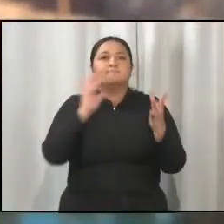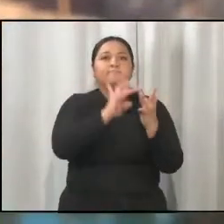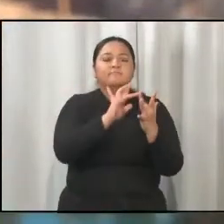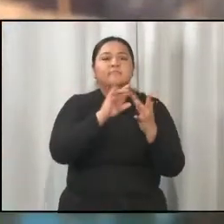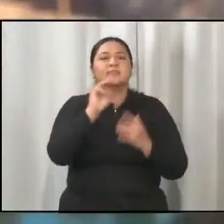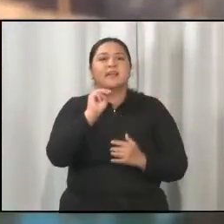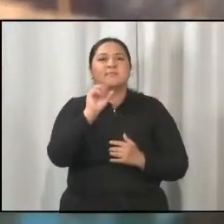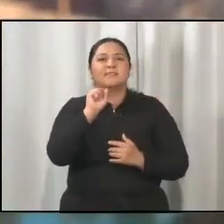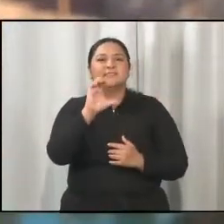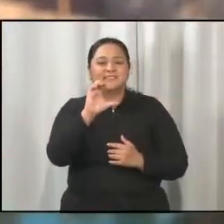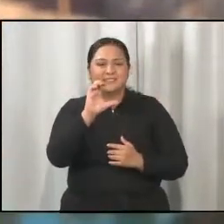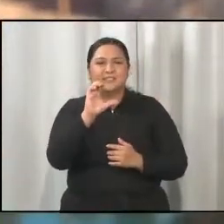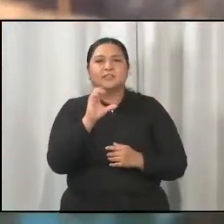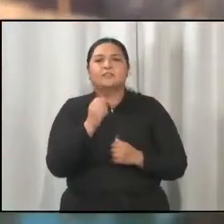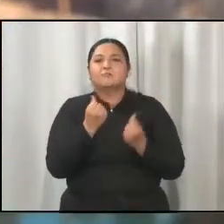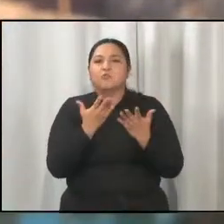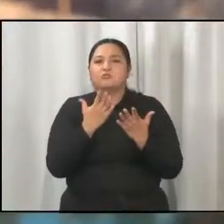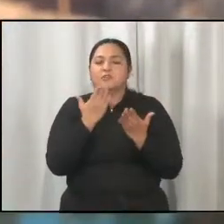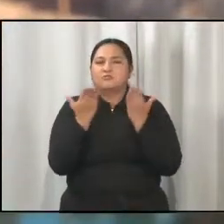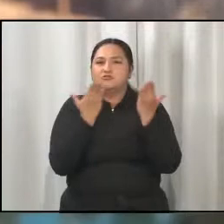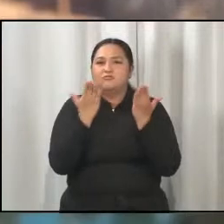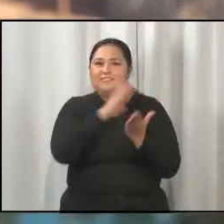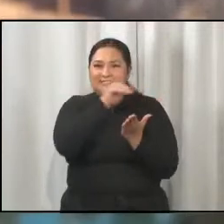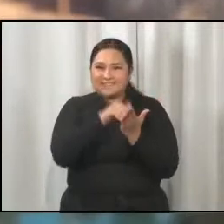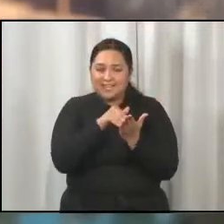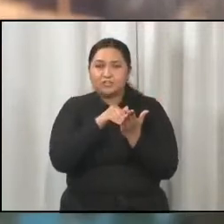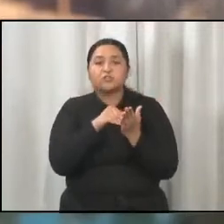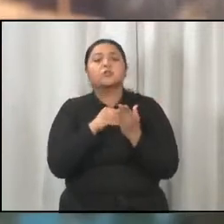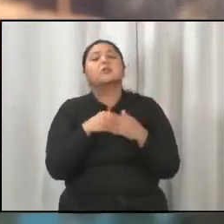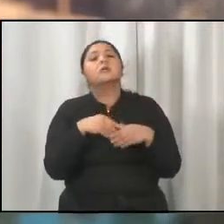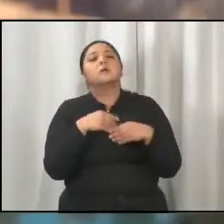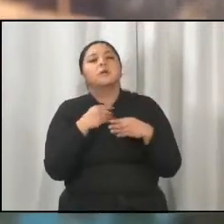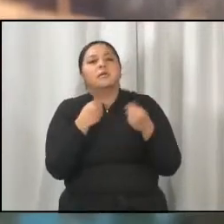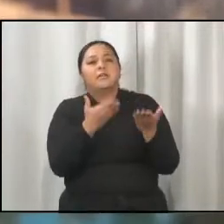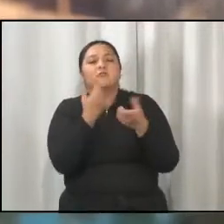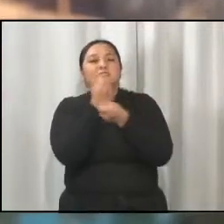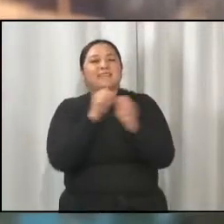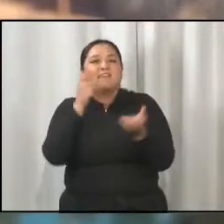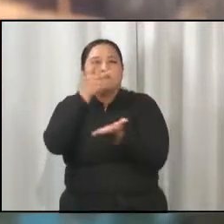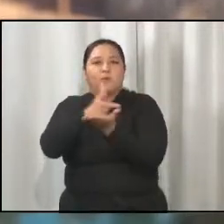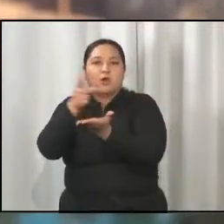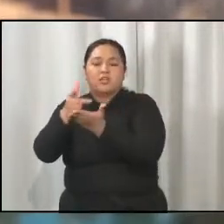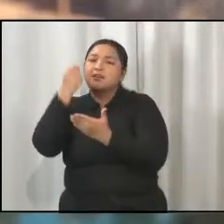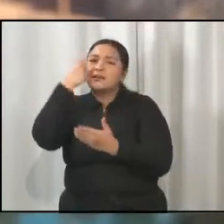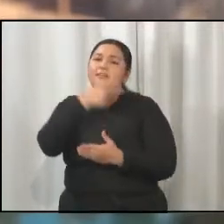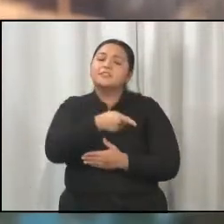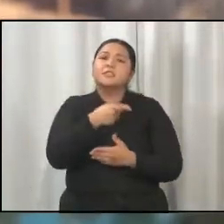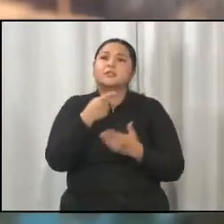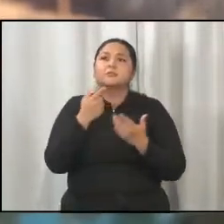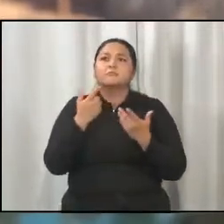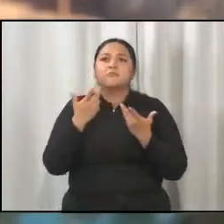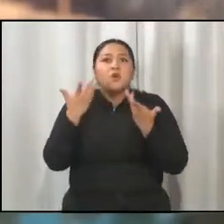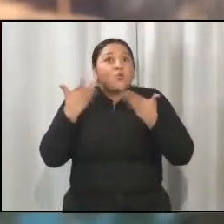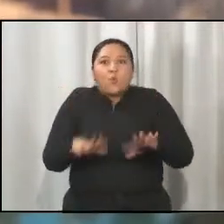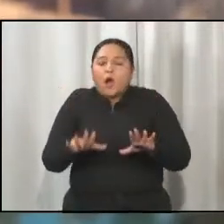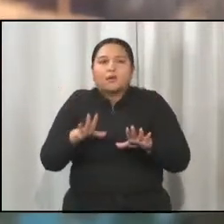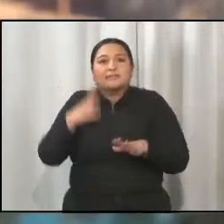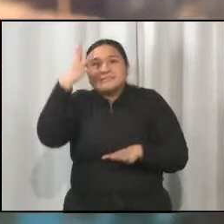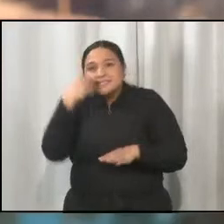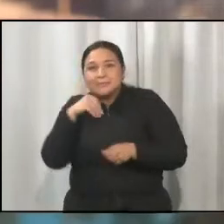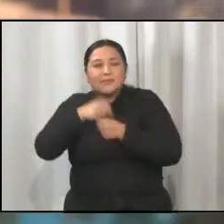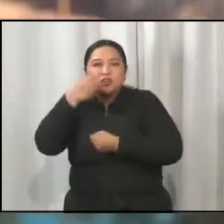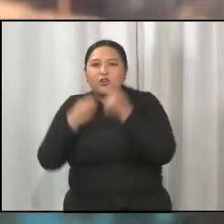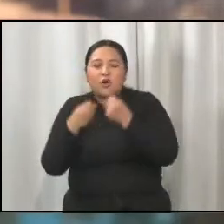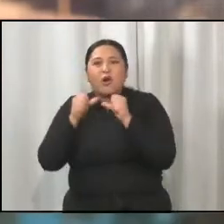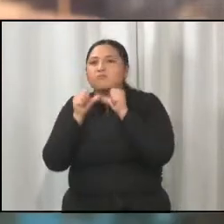safe parking program. Although the safe parking program was not her ultimate goal, as she wanted to be able to get out of her car and back into permanent